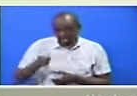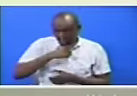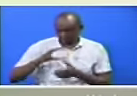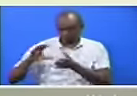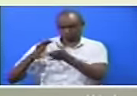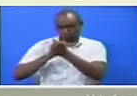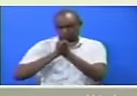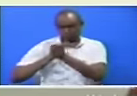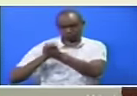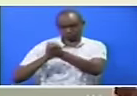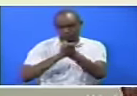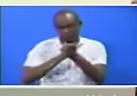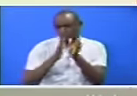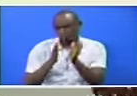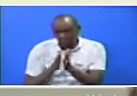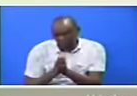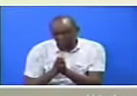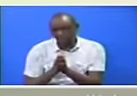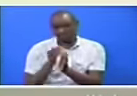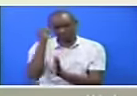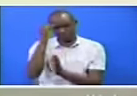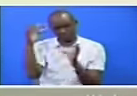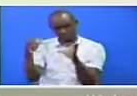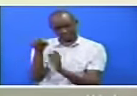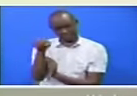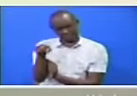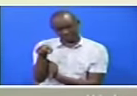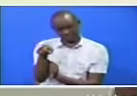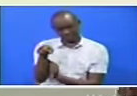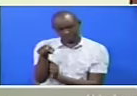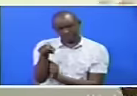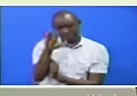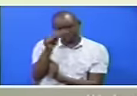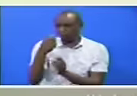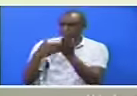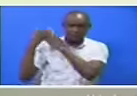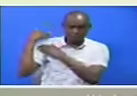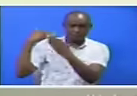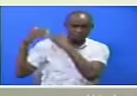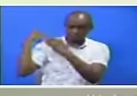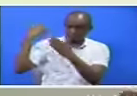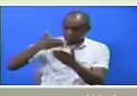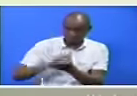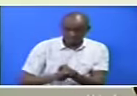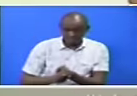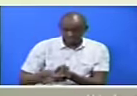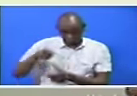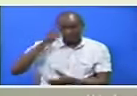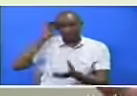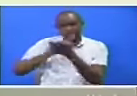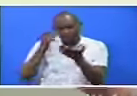tumeungana na chama ambacho kutoka mwanzo wake believes in